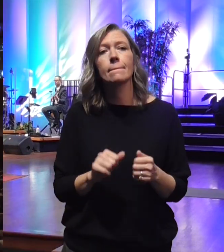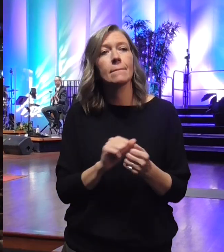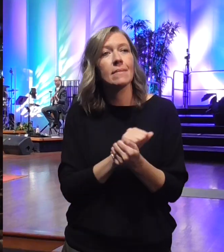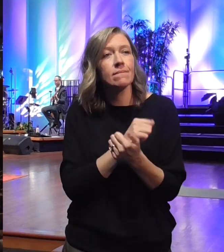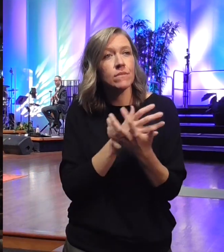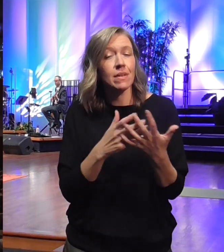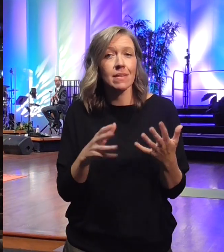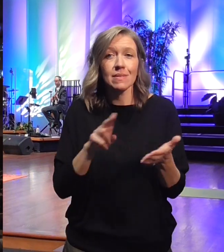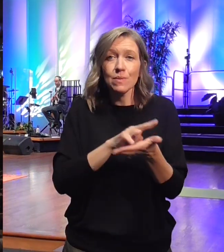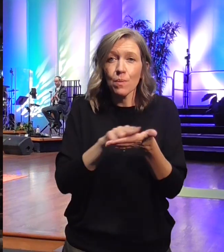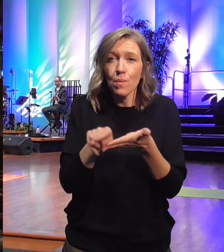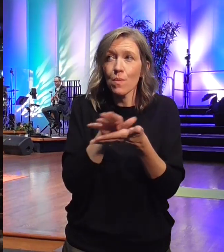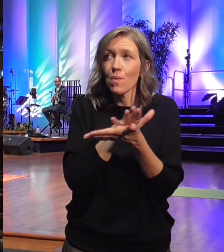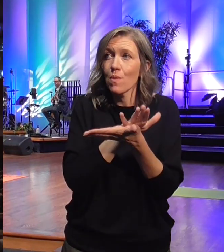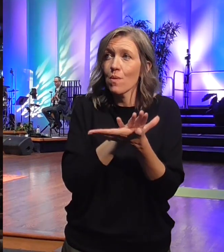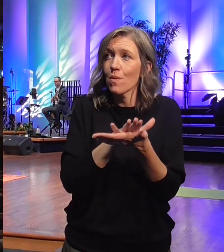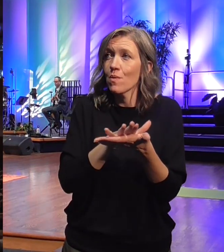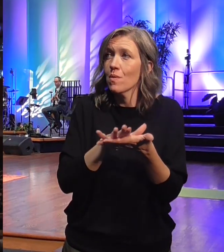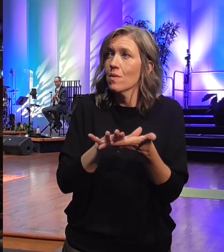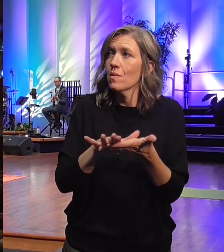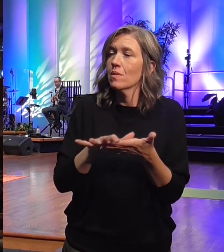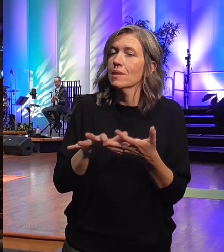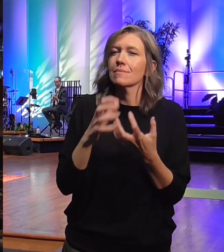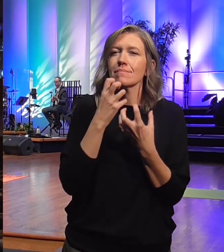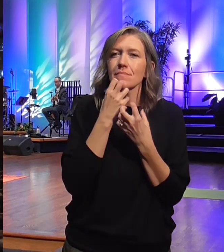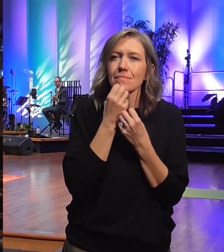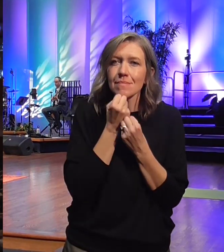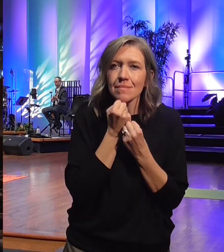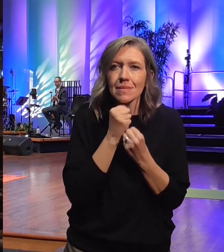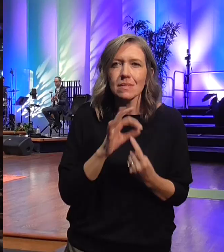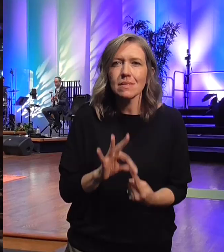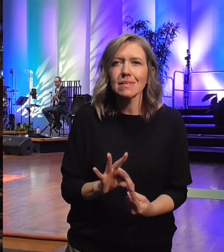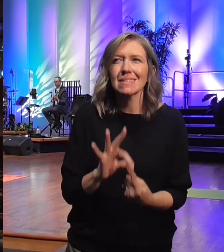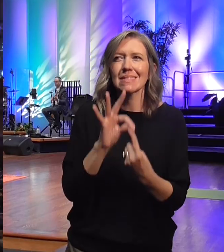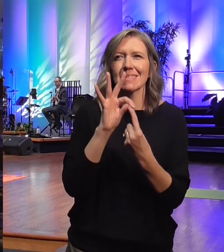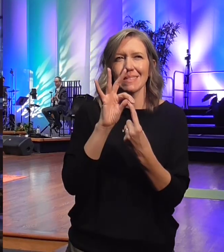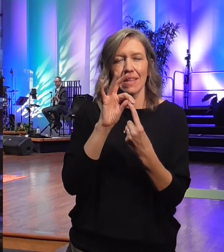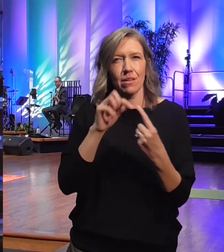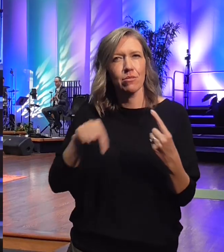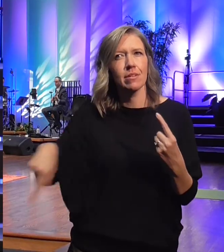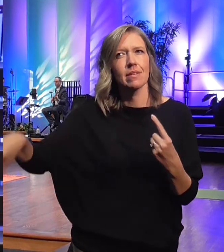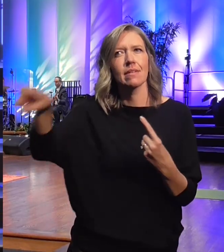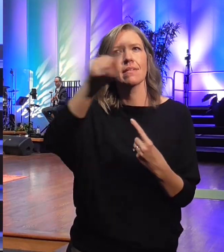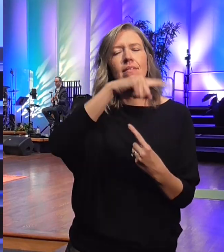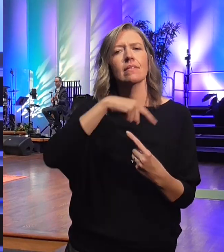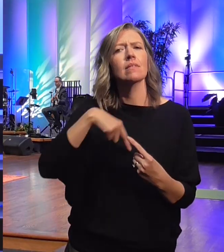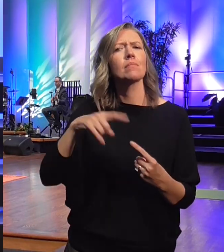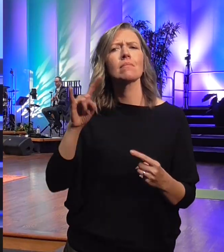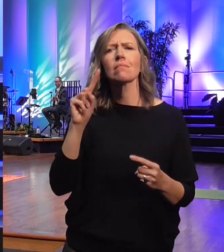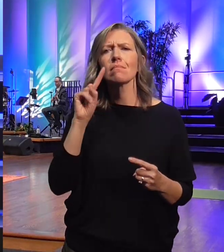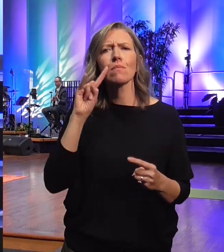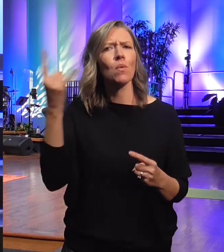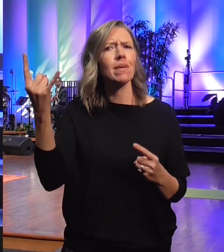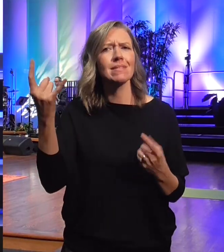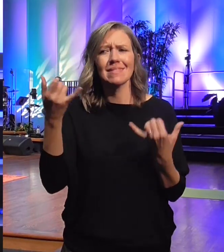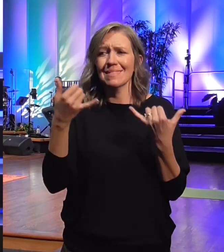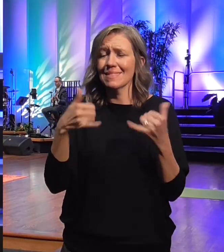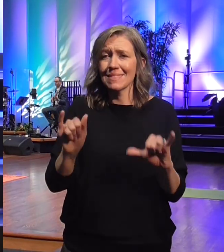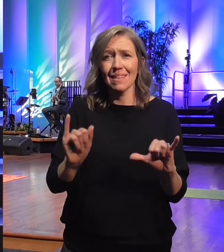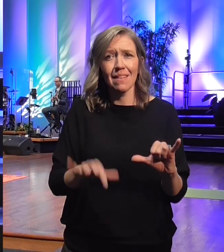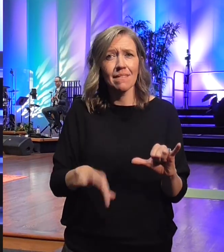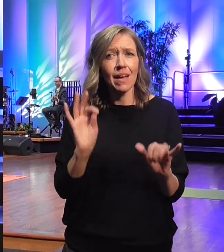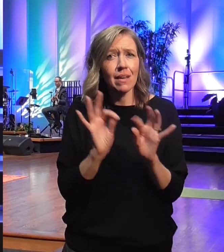Everything's holy, everything's sacred. Even in the mundane, you'll find